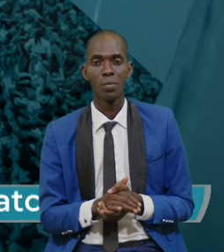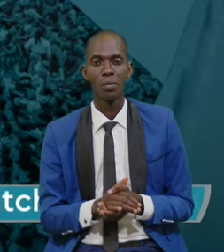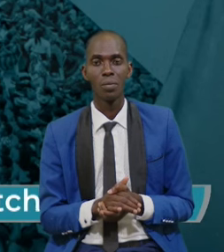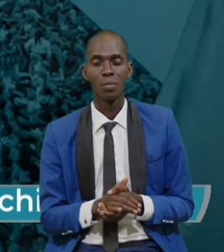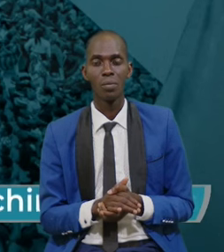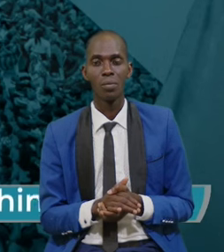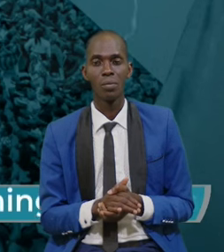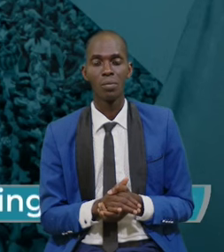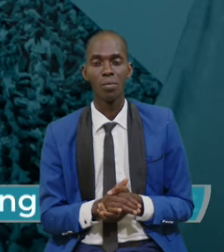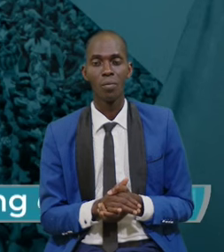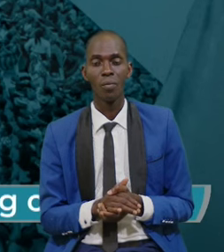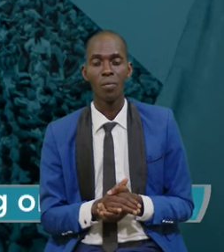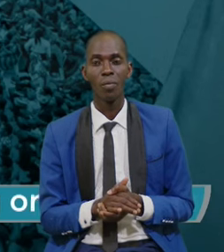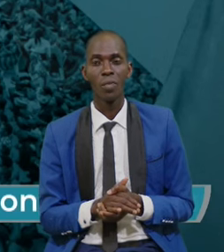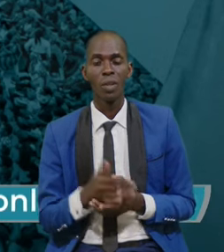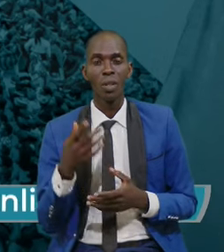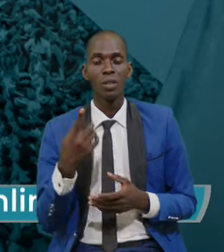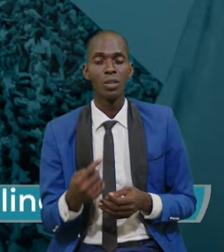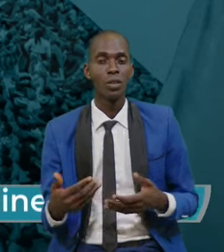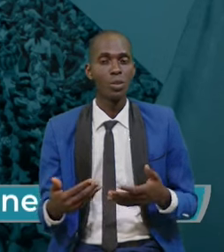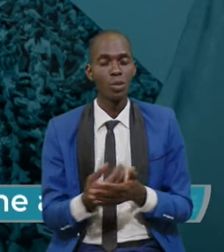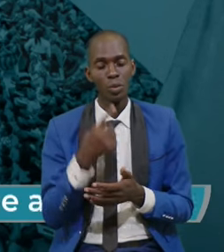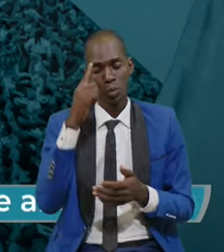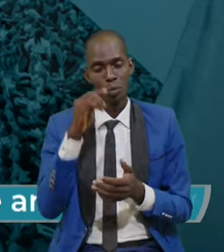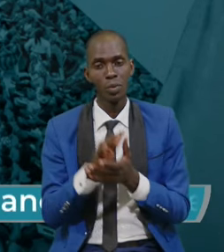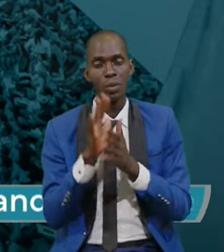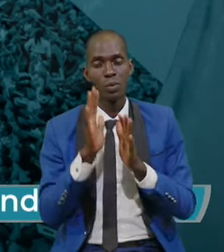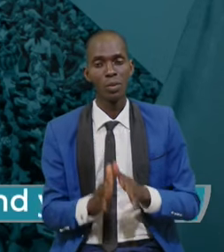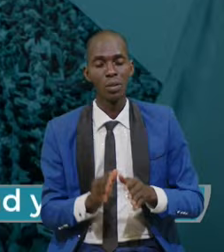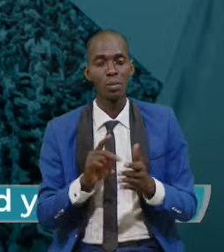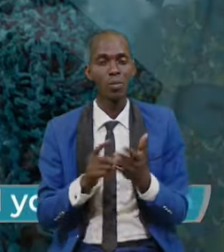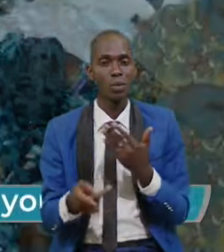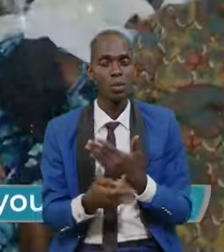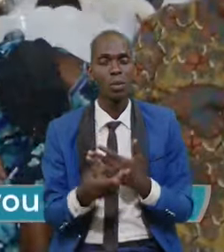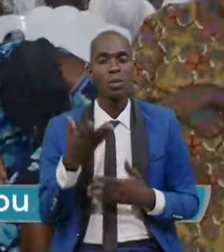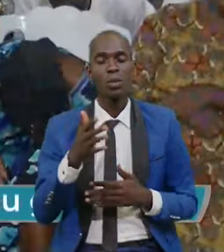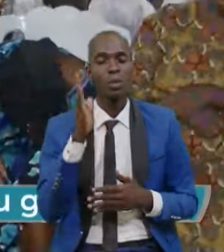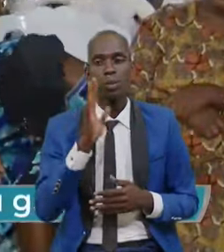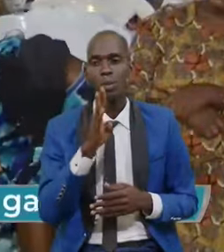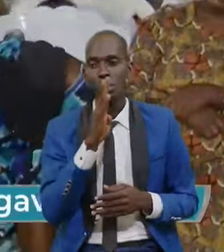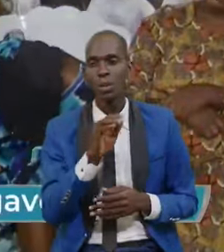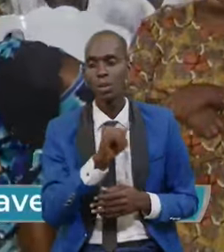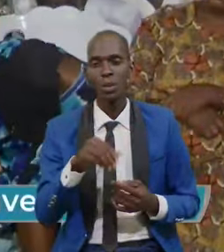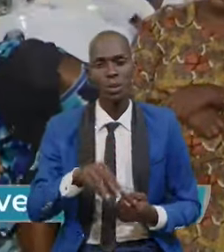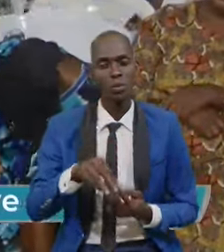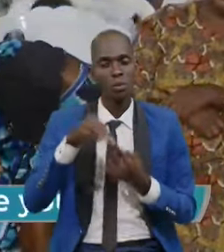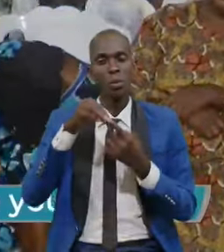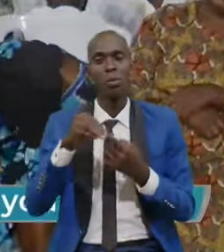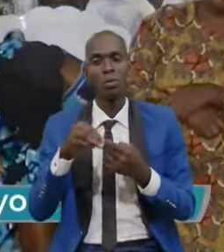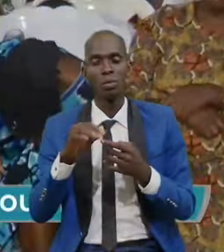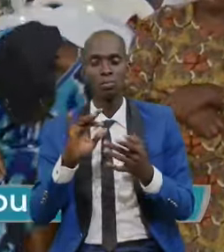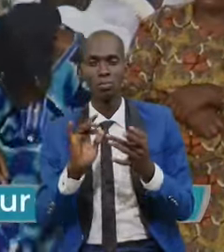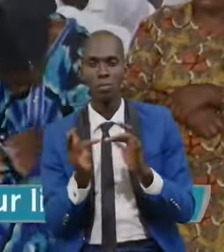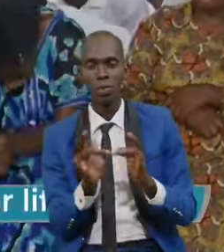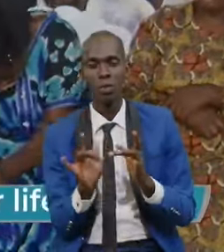The Convert Rally, there will be a special online banquet. All